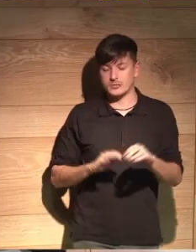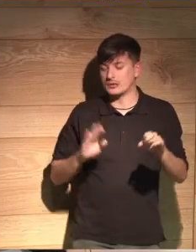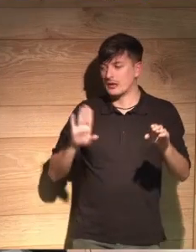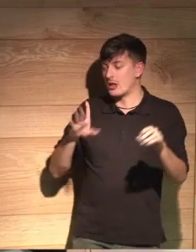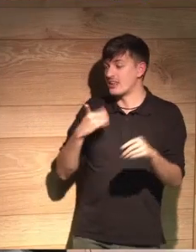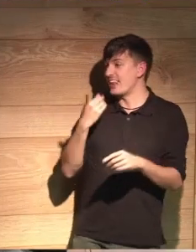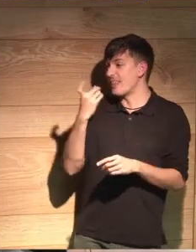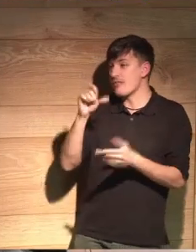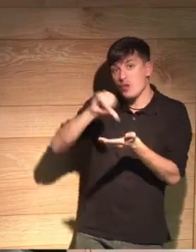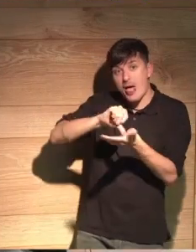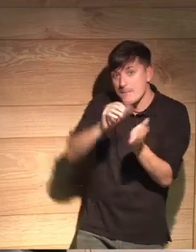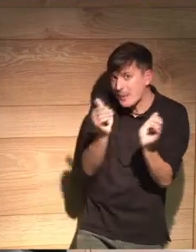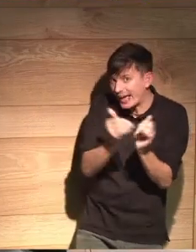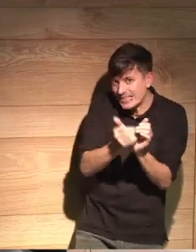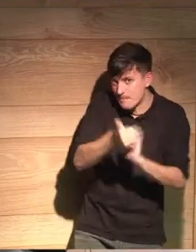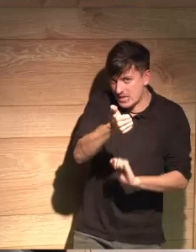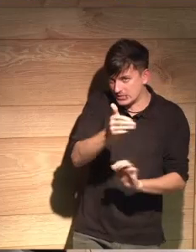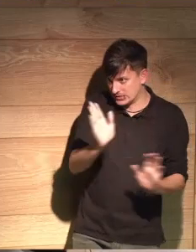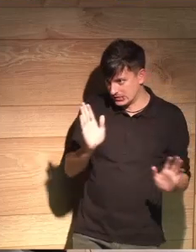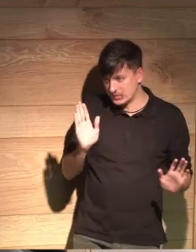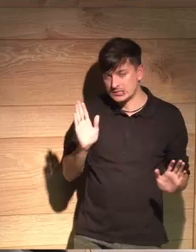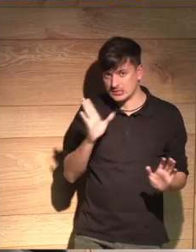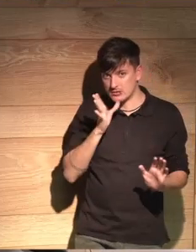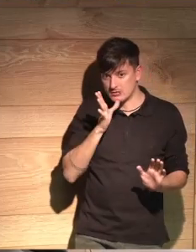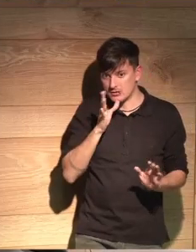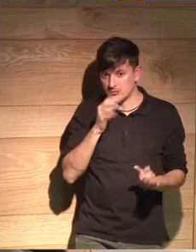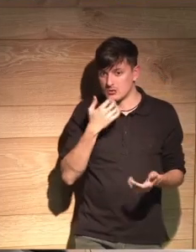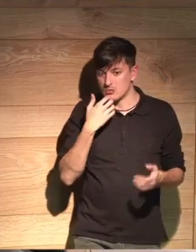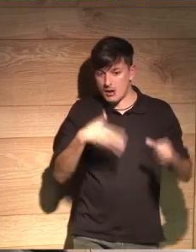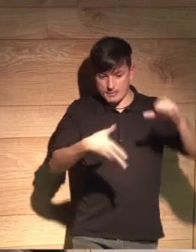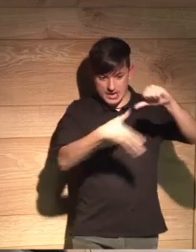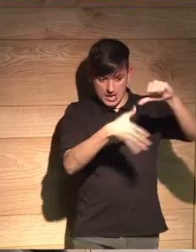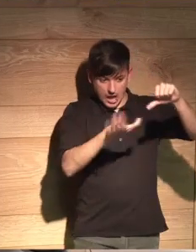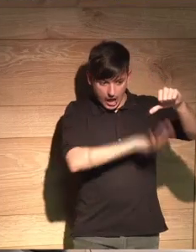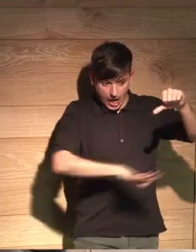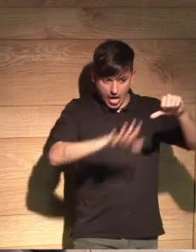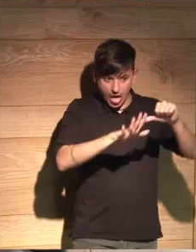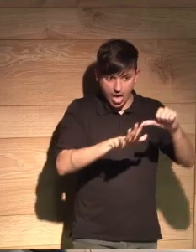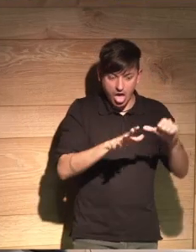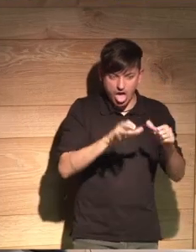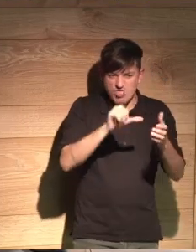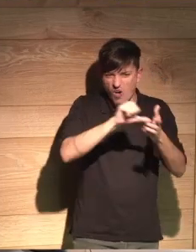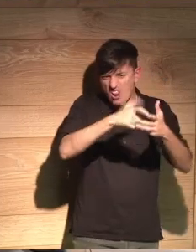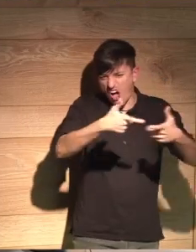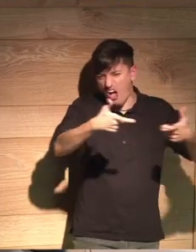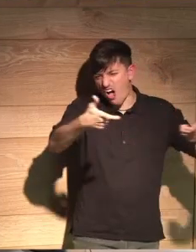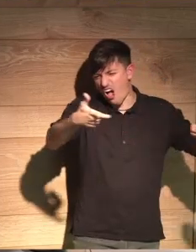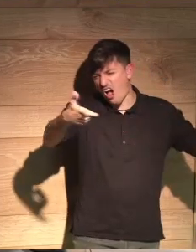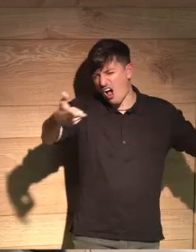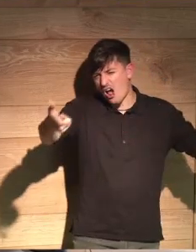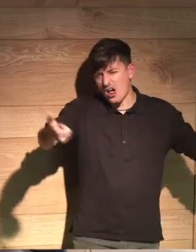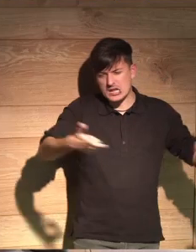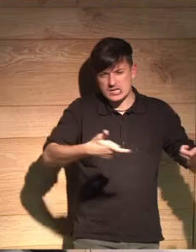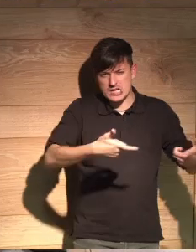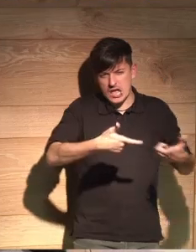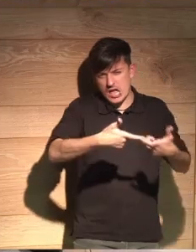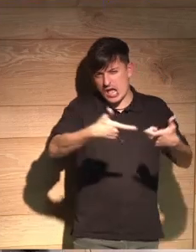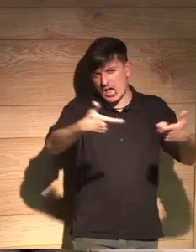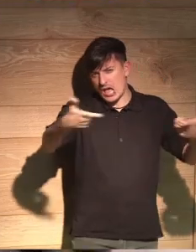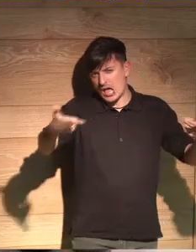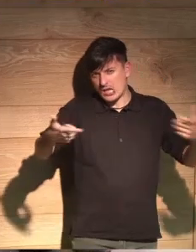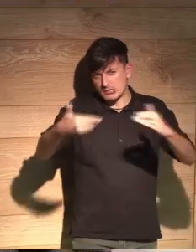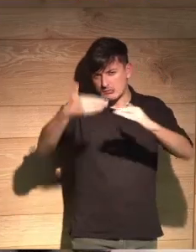Yeah, but what we need are smaller societies. This what we have in the South South